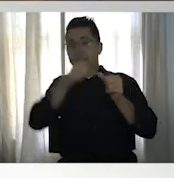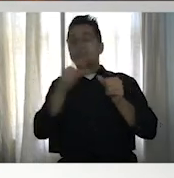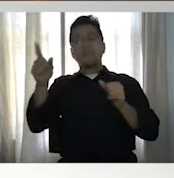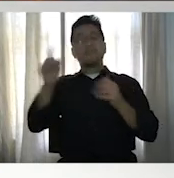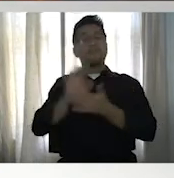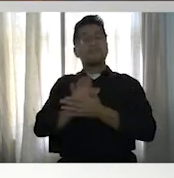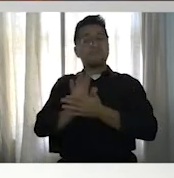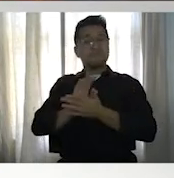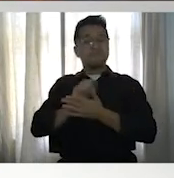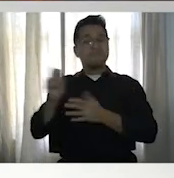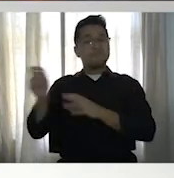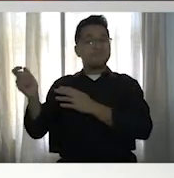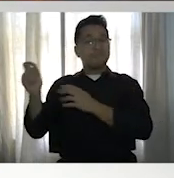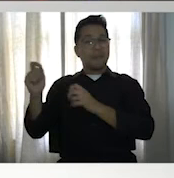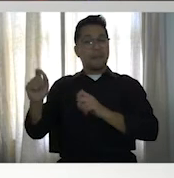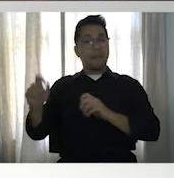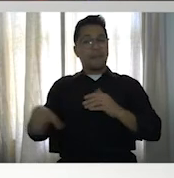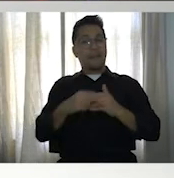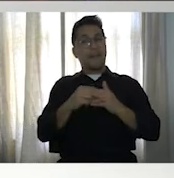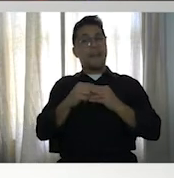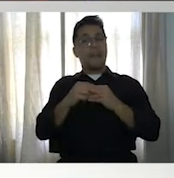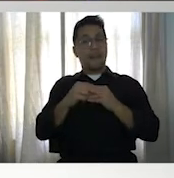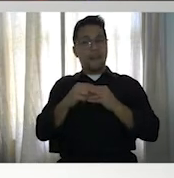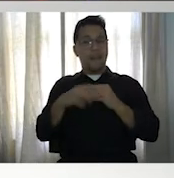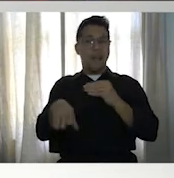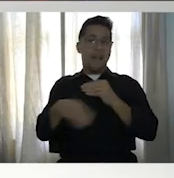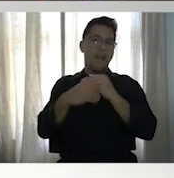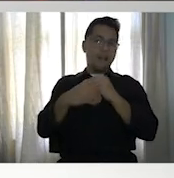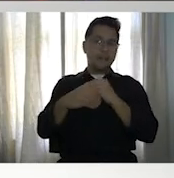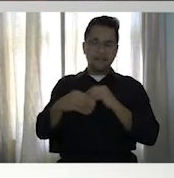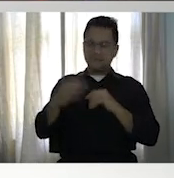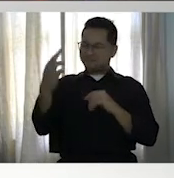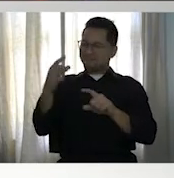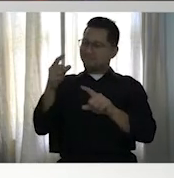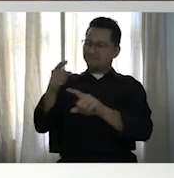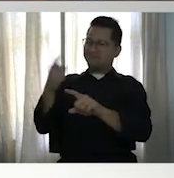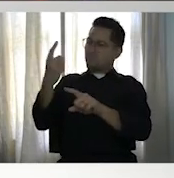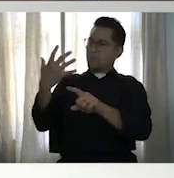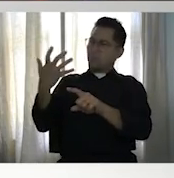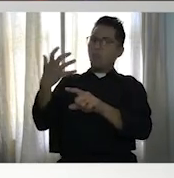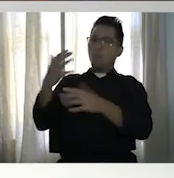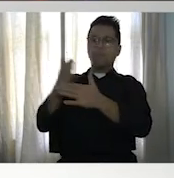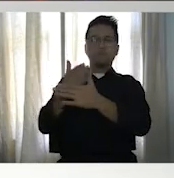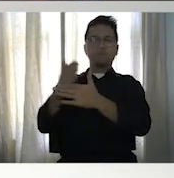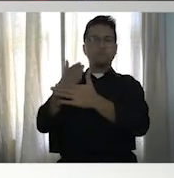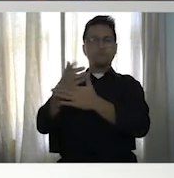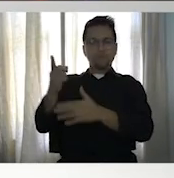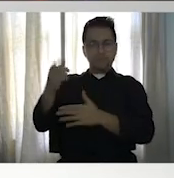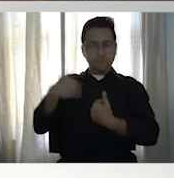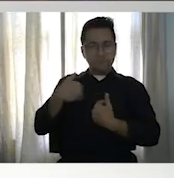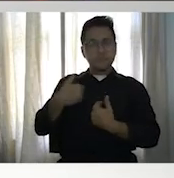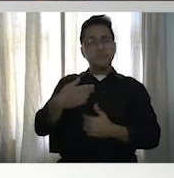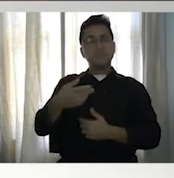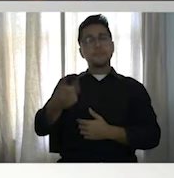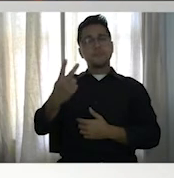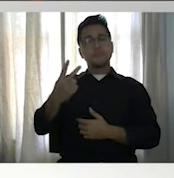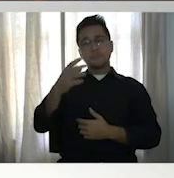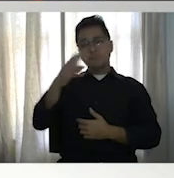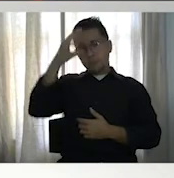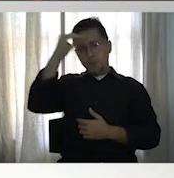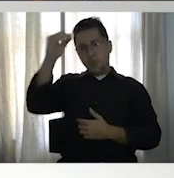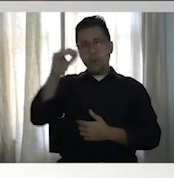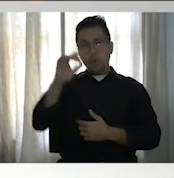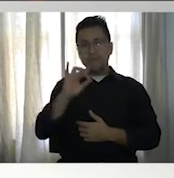video because this is just really something I wanted to share. I had 2 8-year-old boys